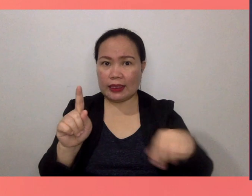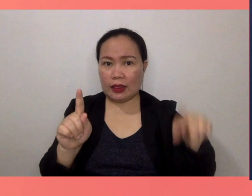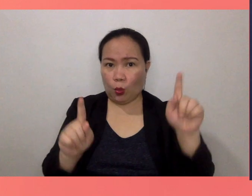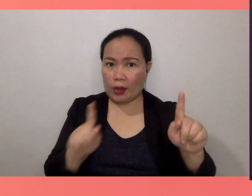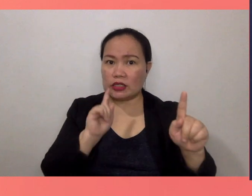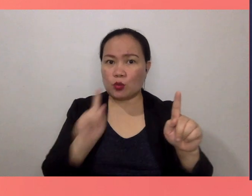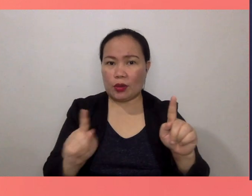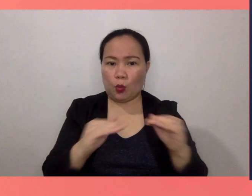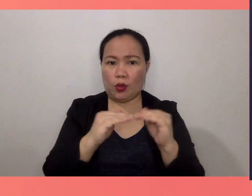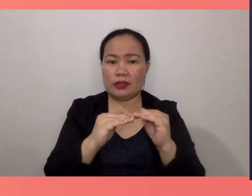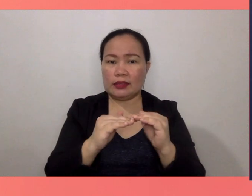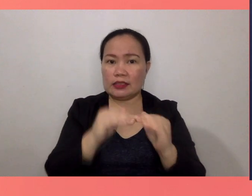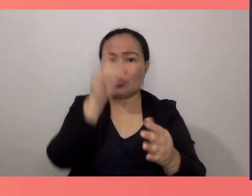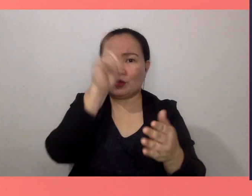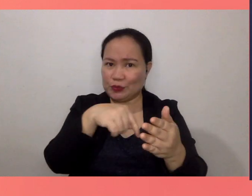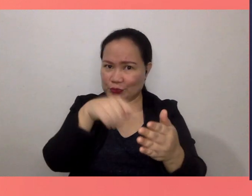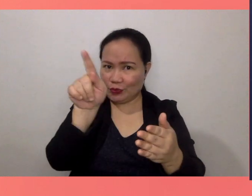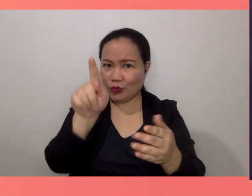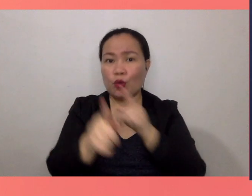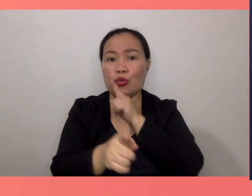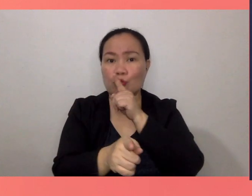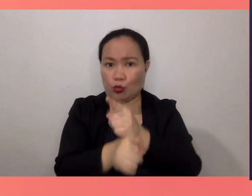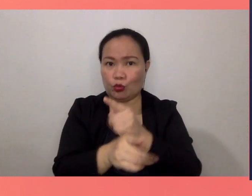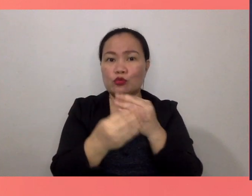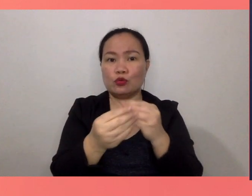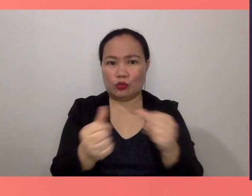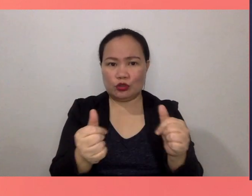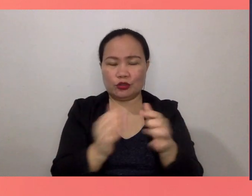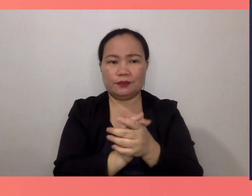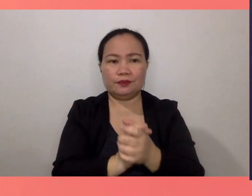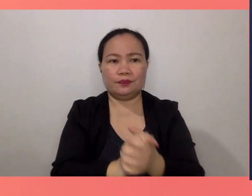yung 65 is a true solution.